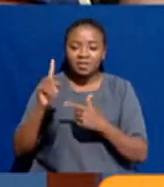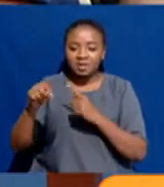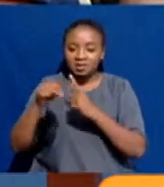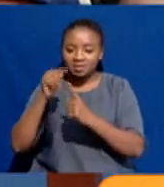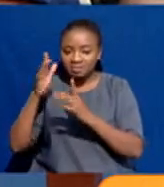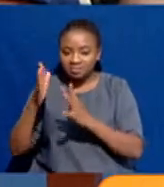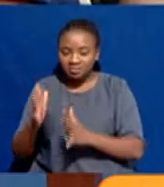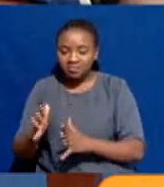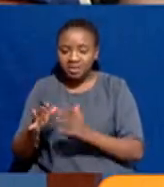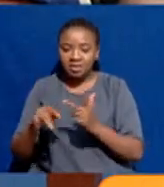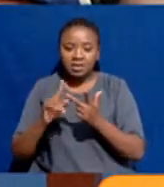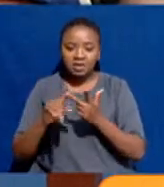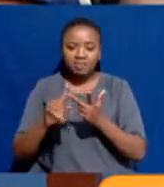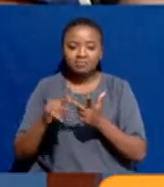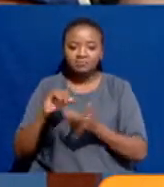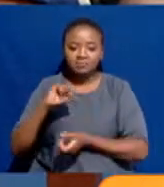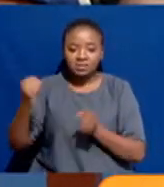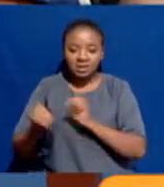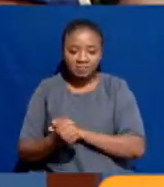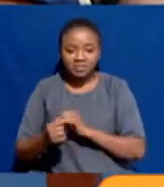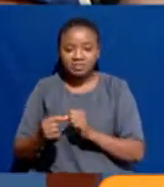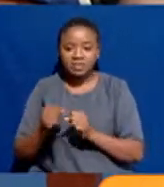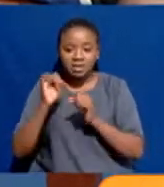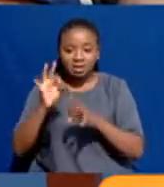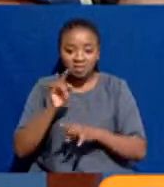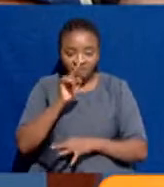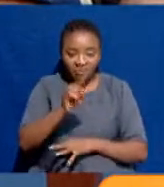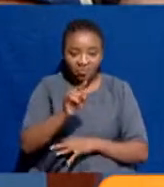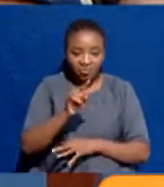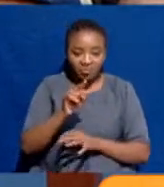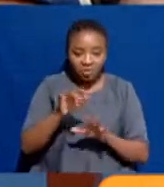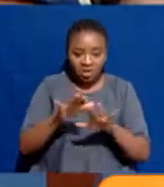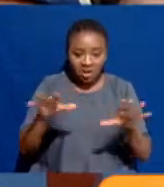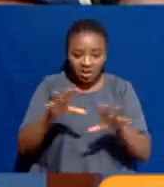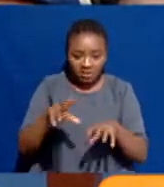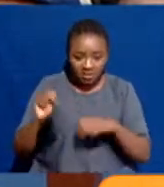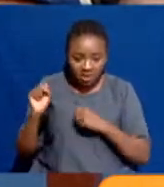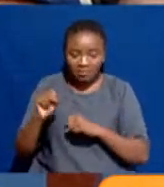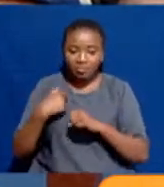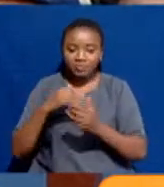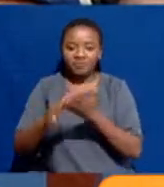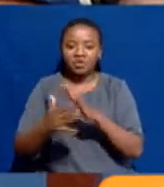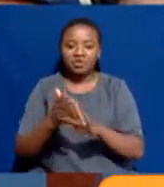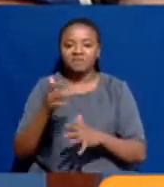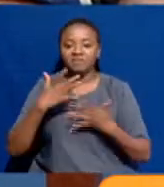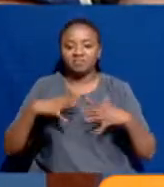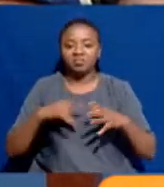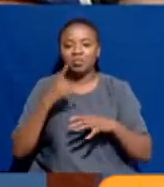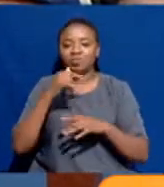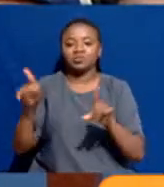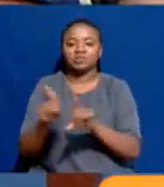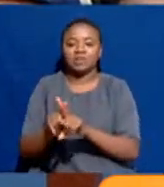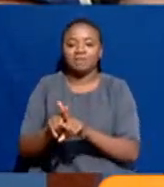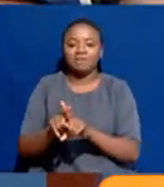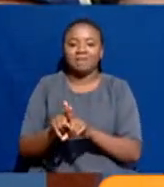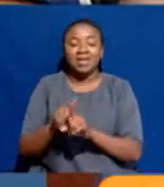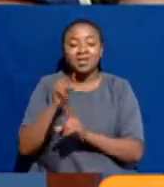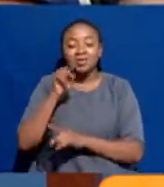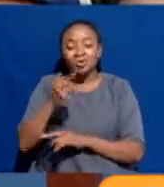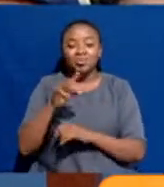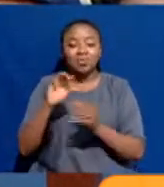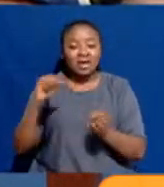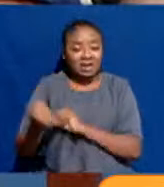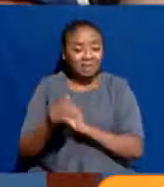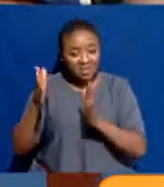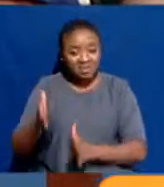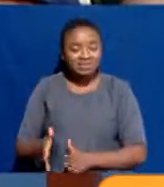murderer. If you're a rapist, you forgive a rapist. If you're a land grabber, you forgive a land grabber. It shows the DNA of the president and how he sees this country. Because there are people